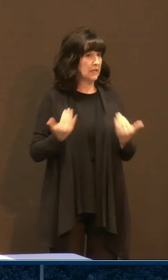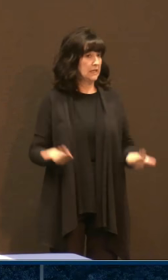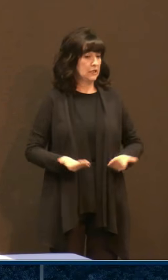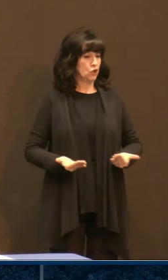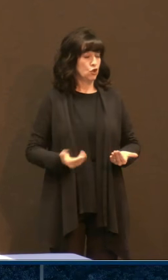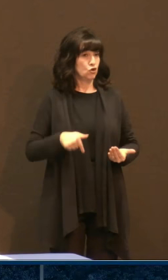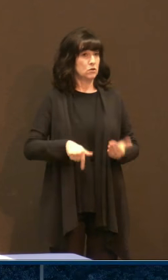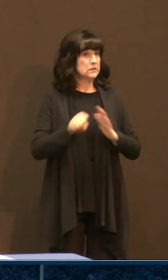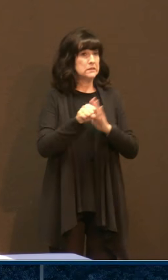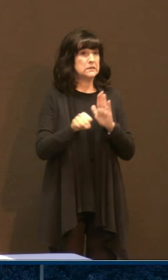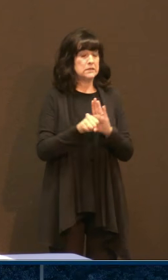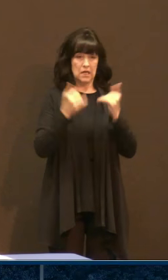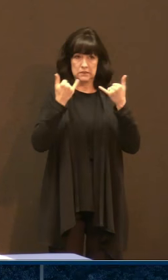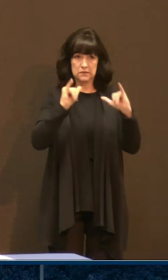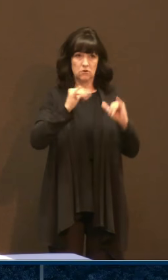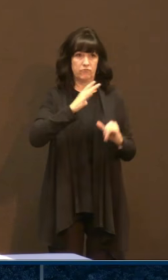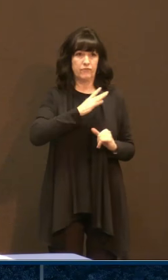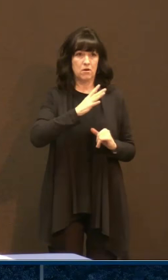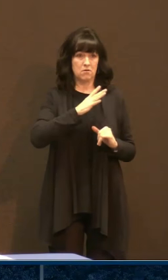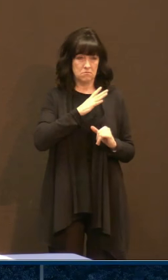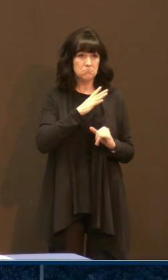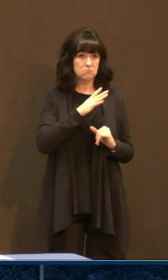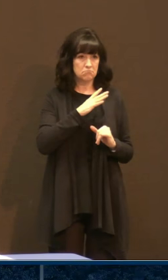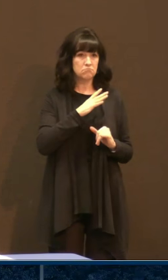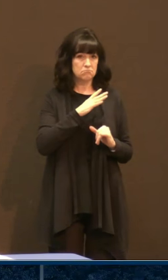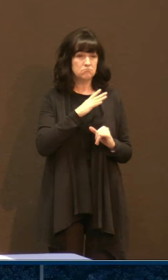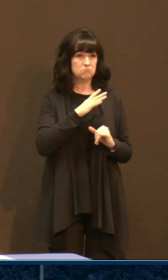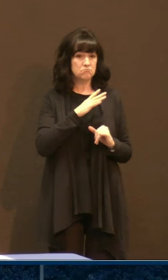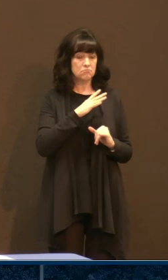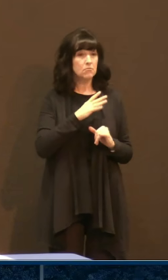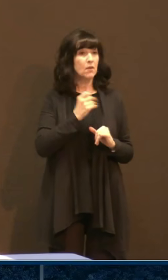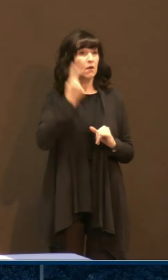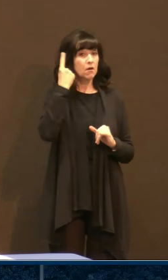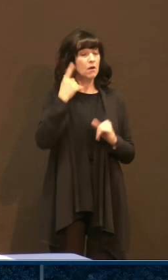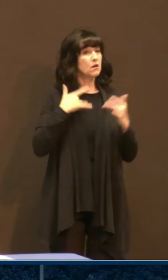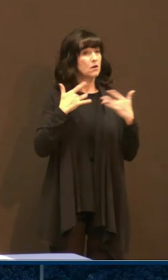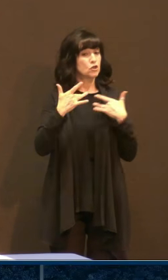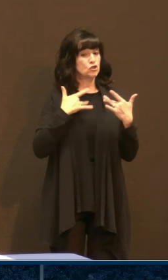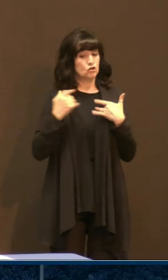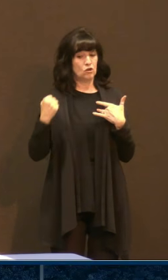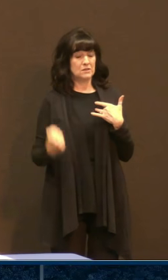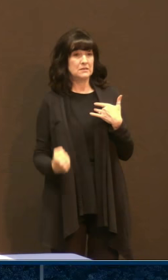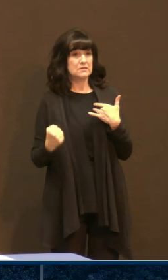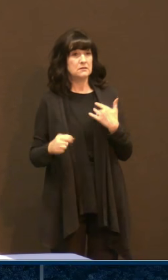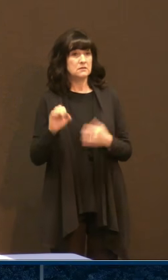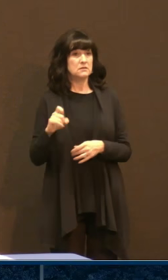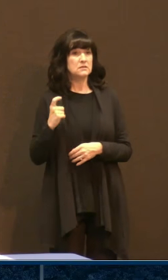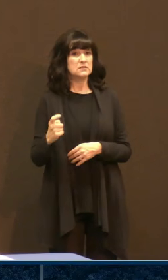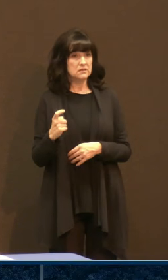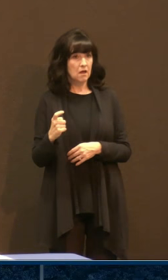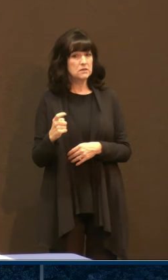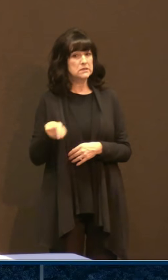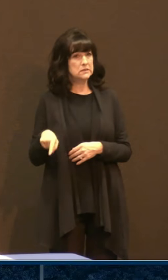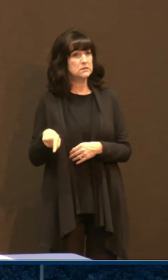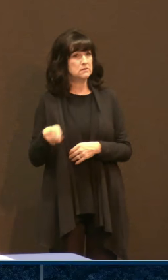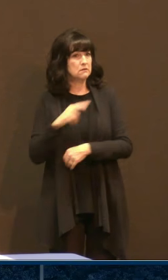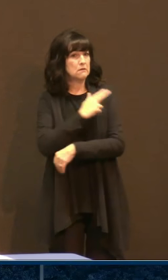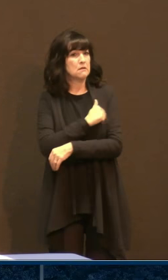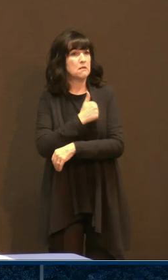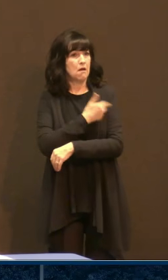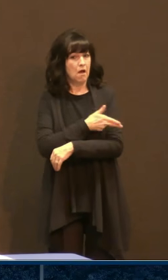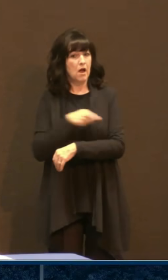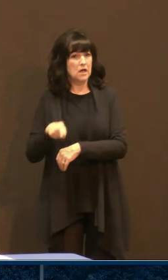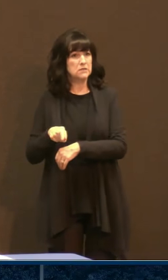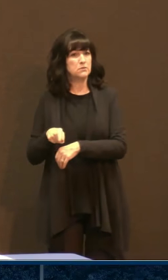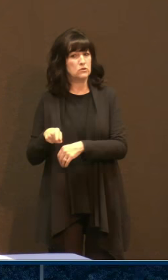are concerned with some of the growth we're seeing downstate in Sussex, as we saw last week. However, the hospital partners